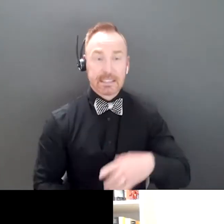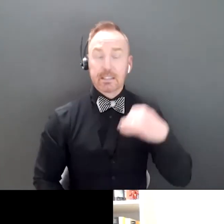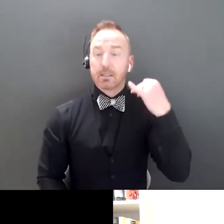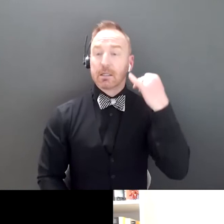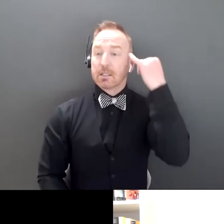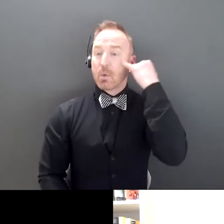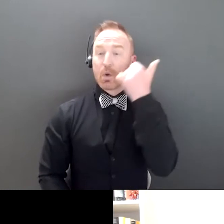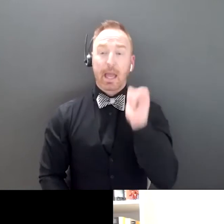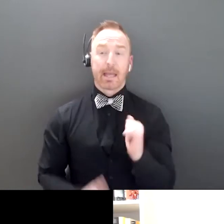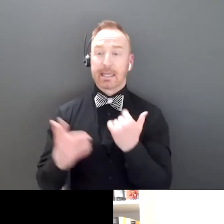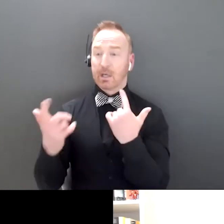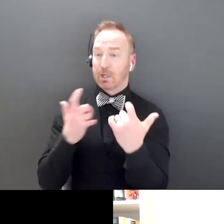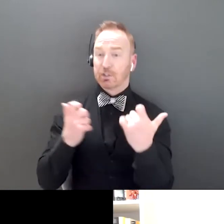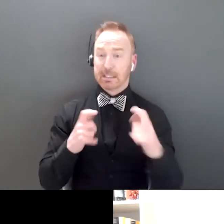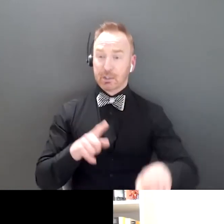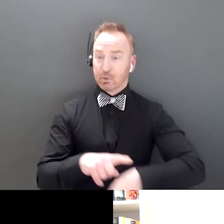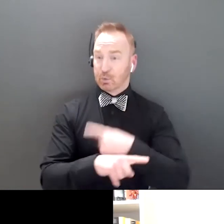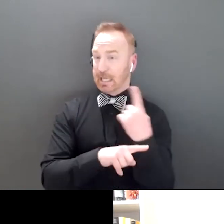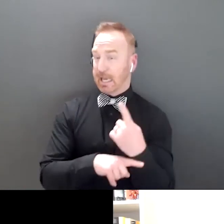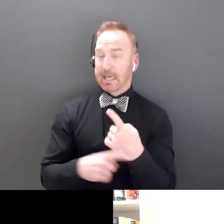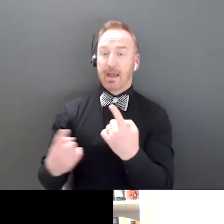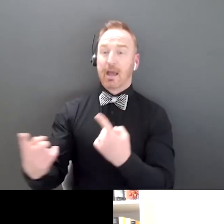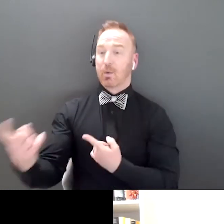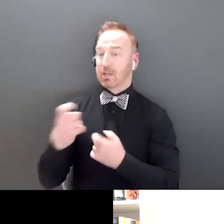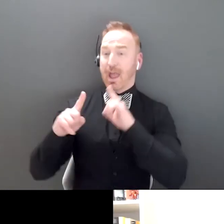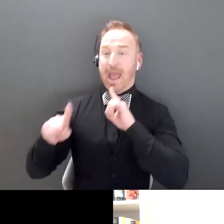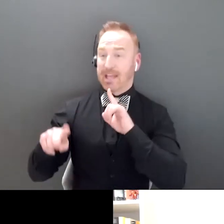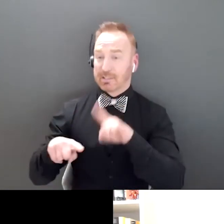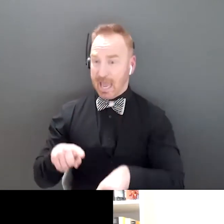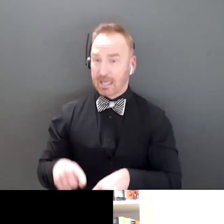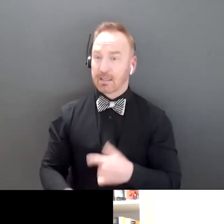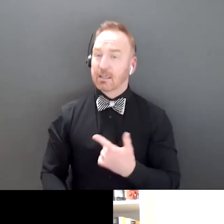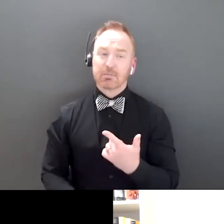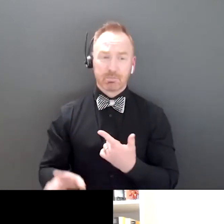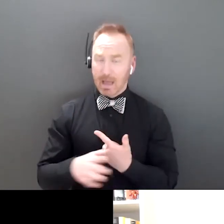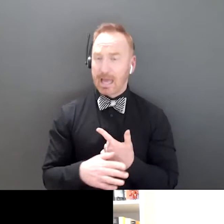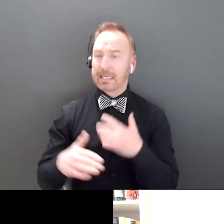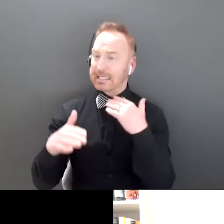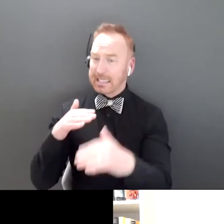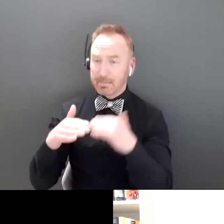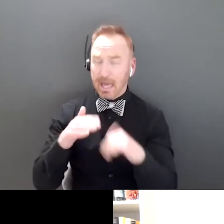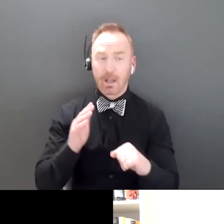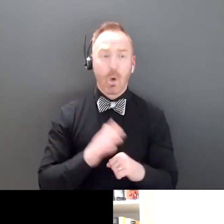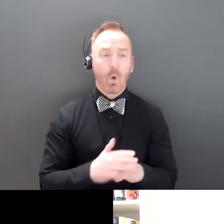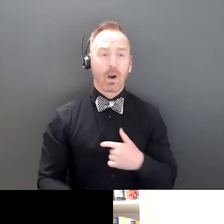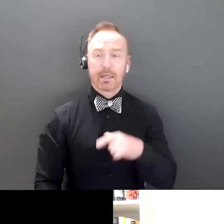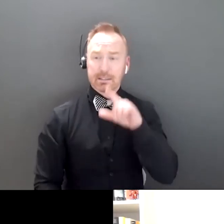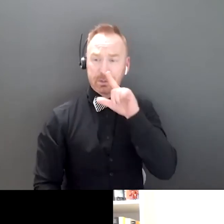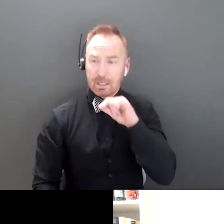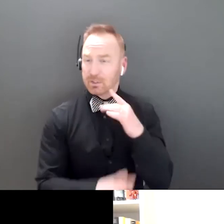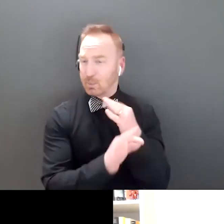the research that we can't answer in today's session, feel free to utilize my email address or contact us over Twitter. We'd be happy